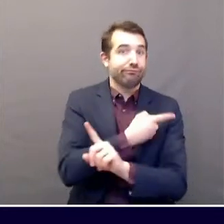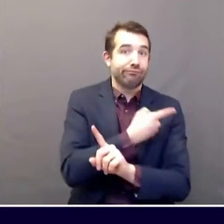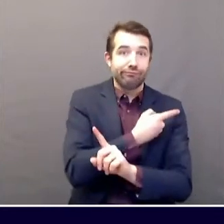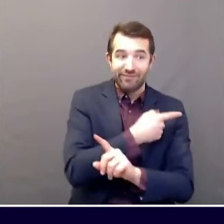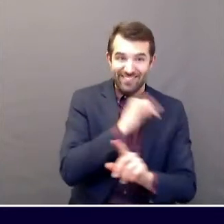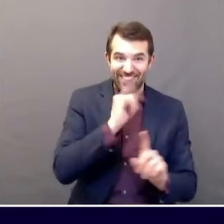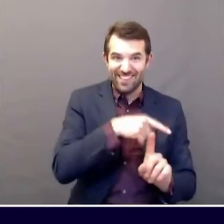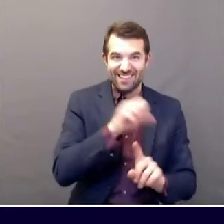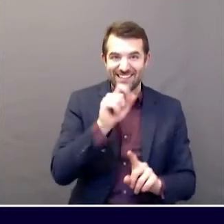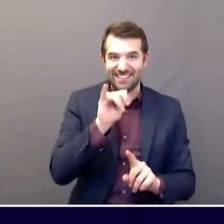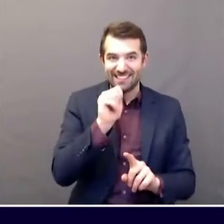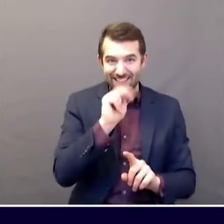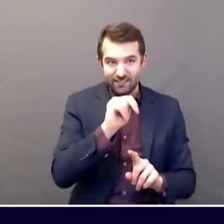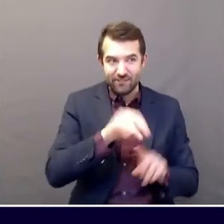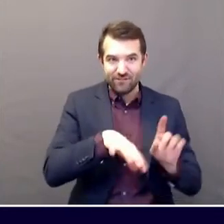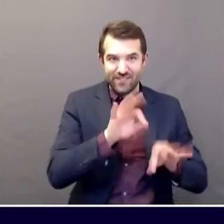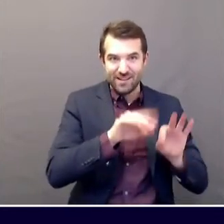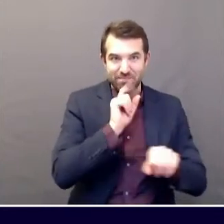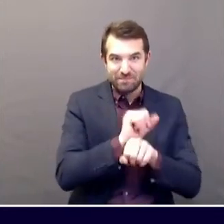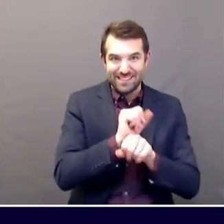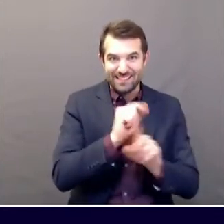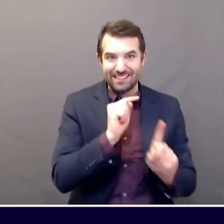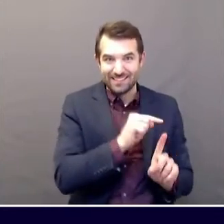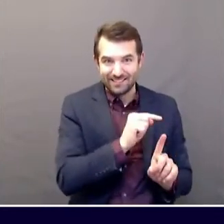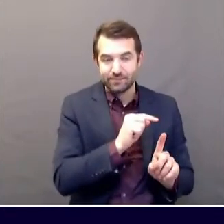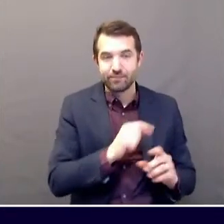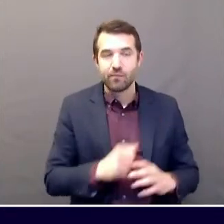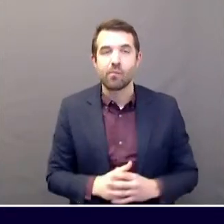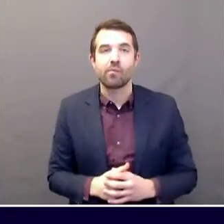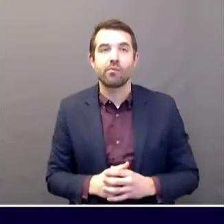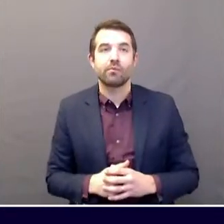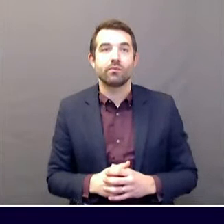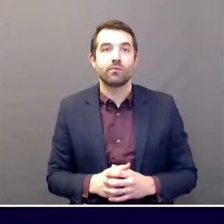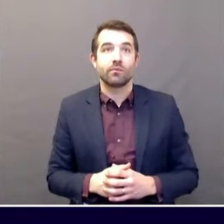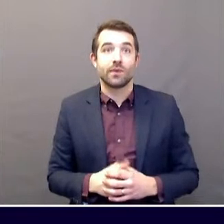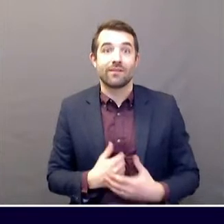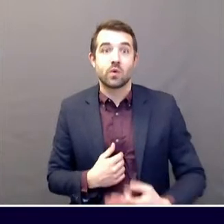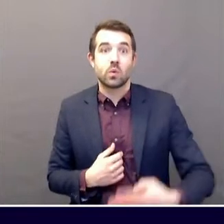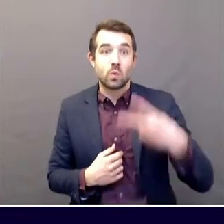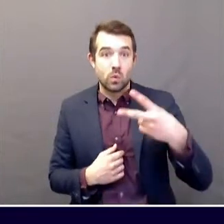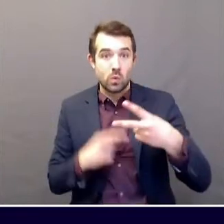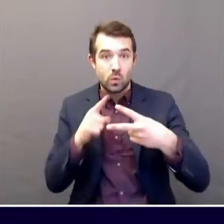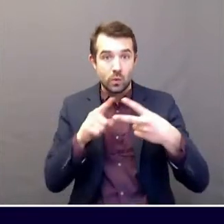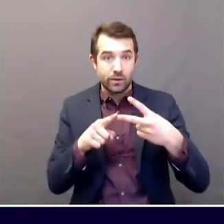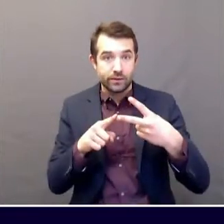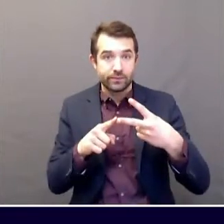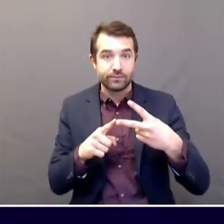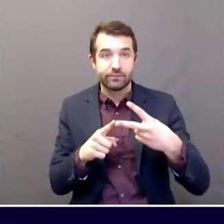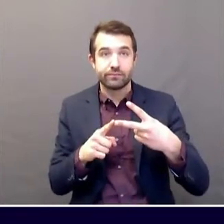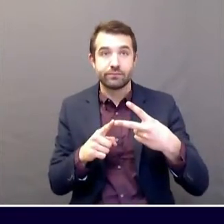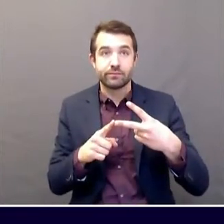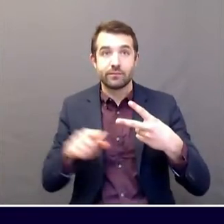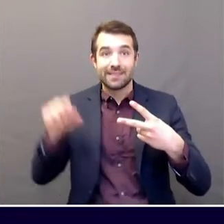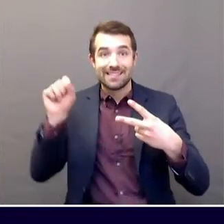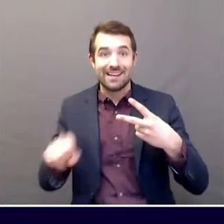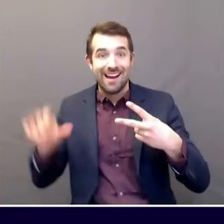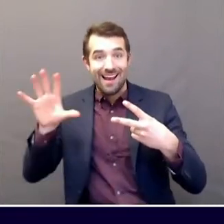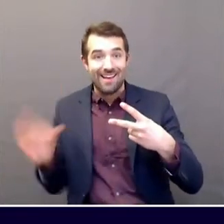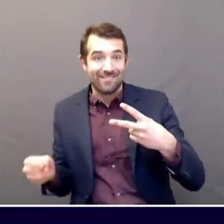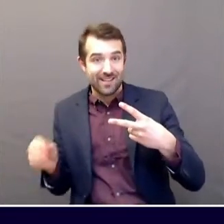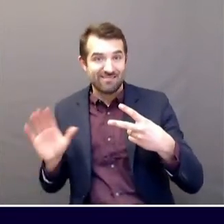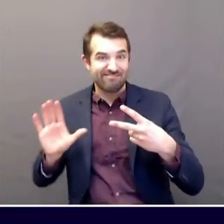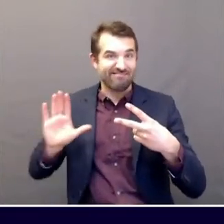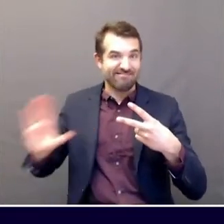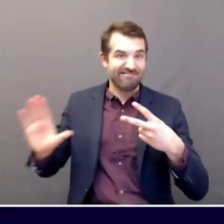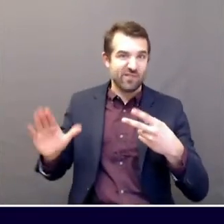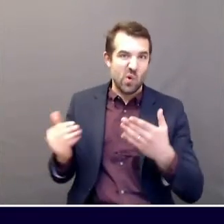2 cases of a variant first described from Southern Africa that were just reported in South Carolina today. So although